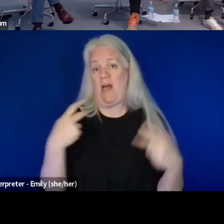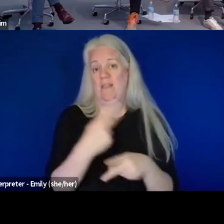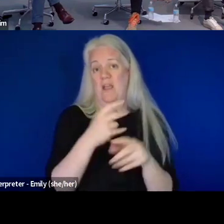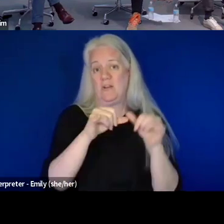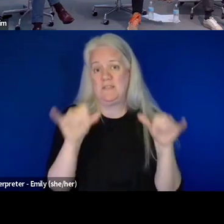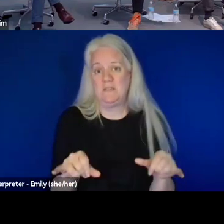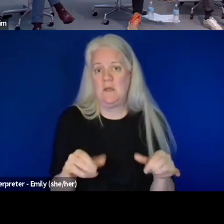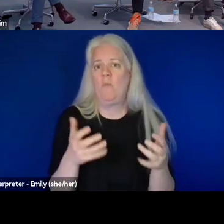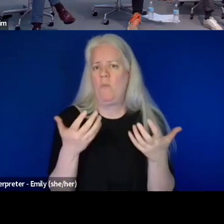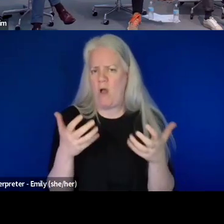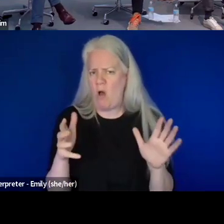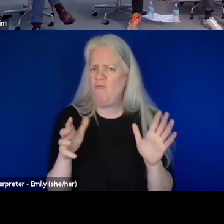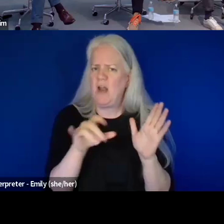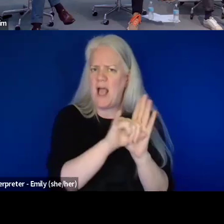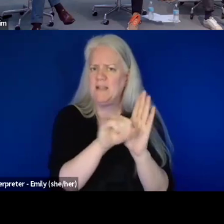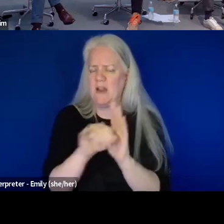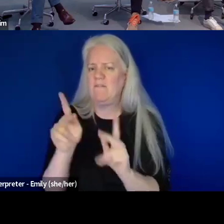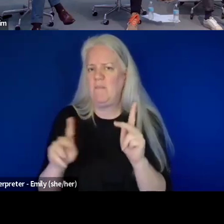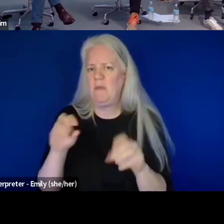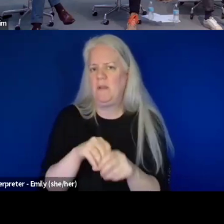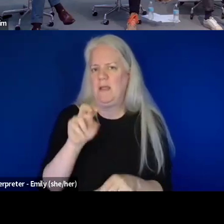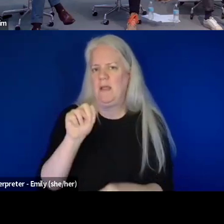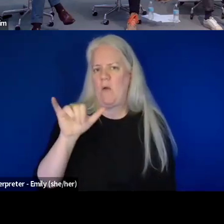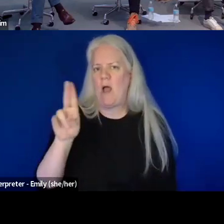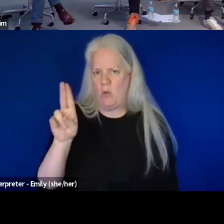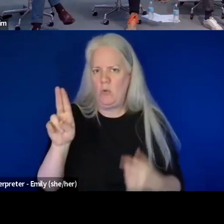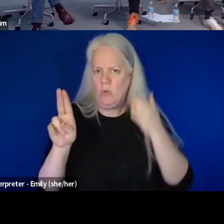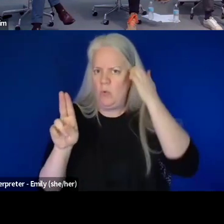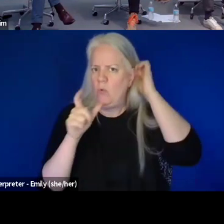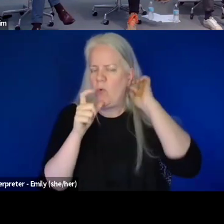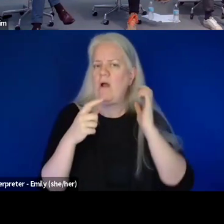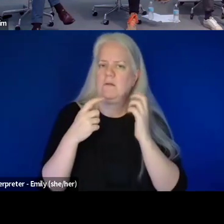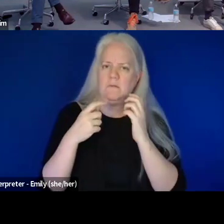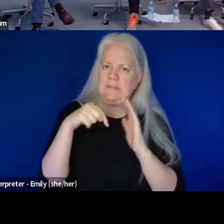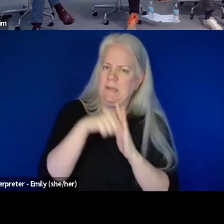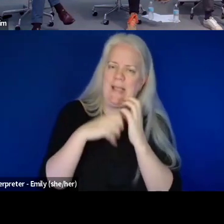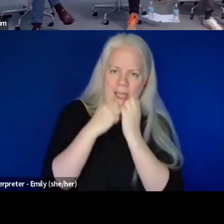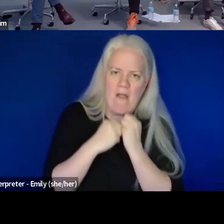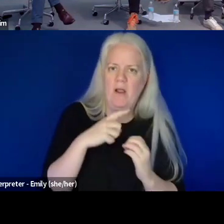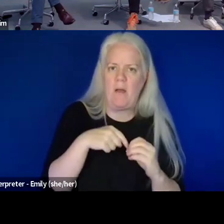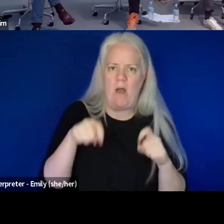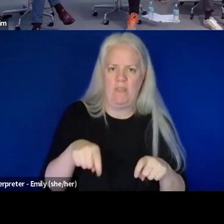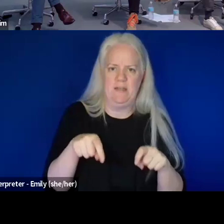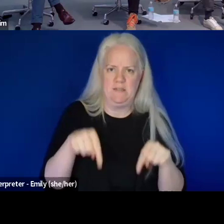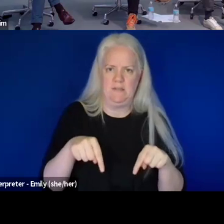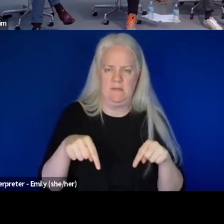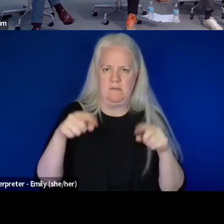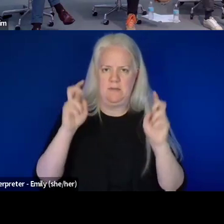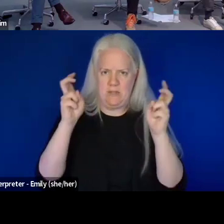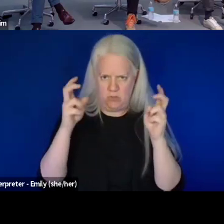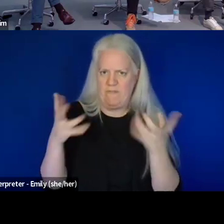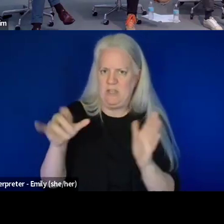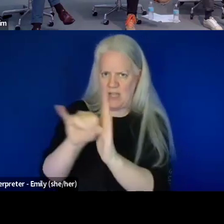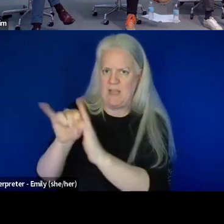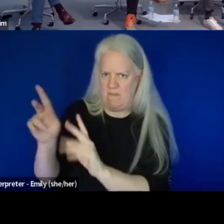sort of have identified the people within like NYU who are deeply caring about these issues and committed. So we've identified that. We